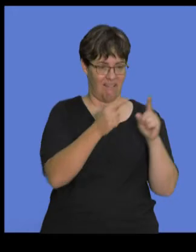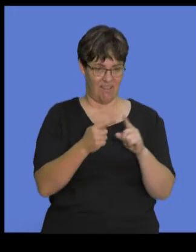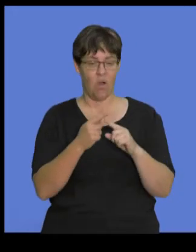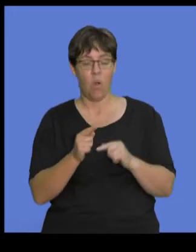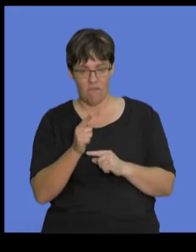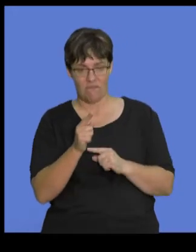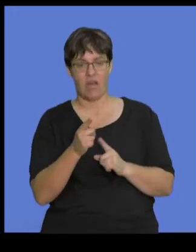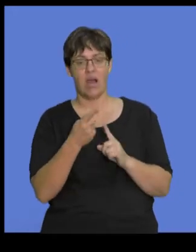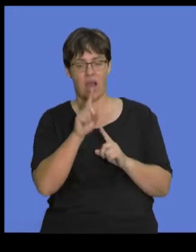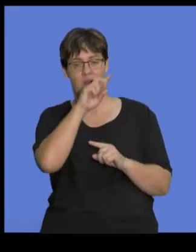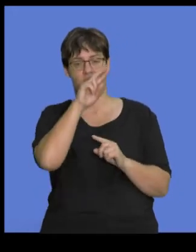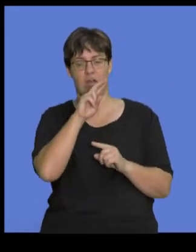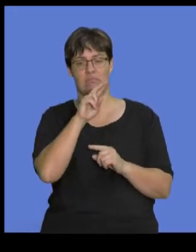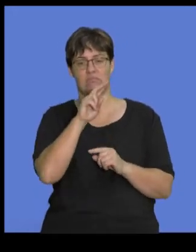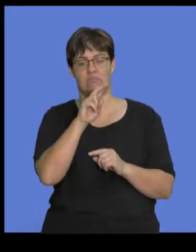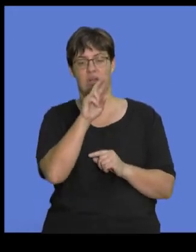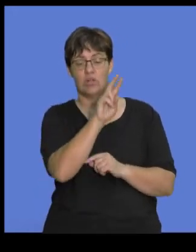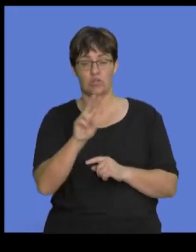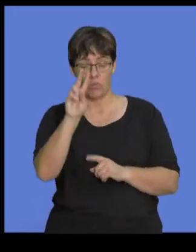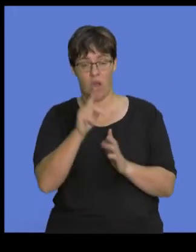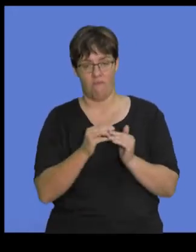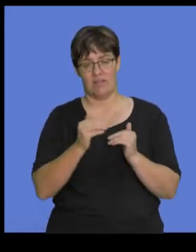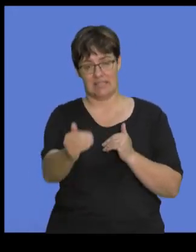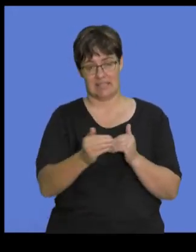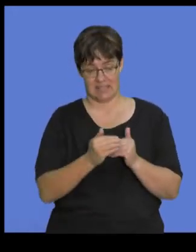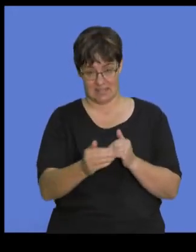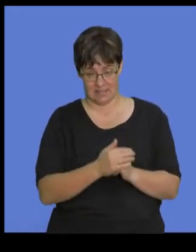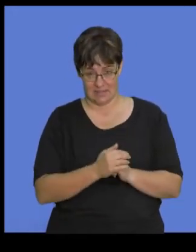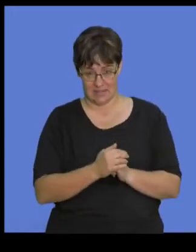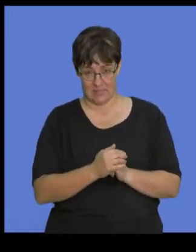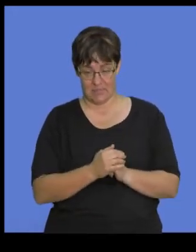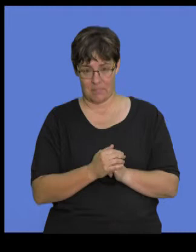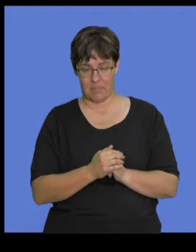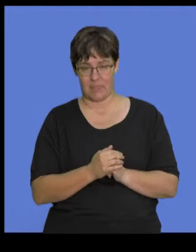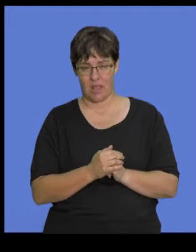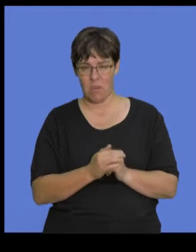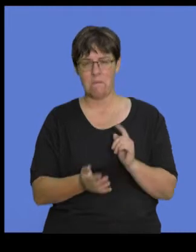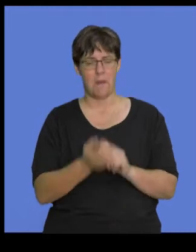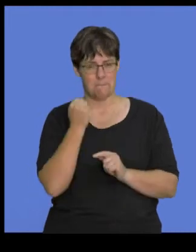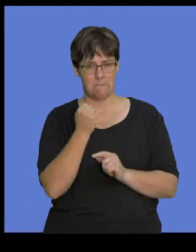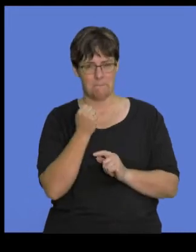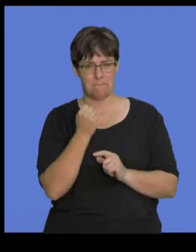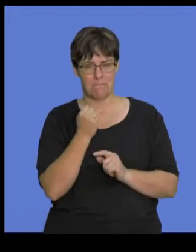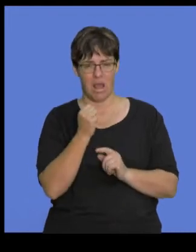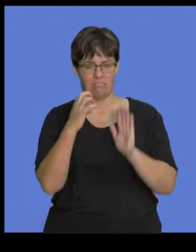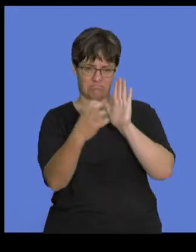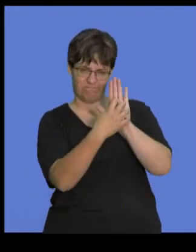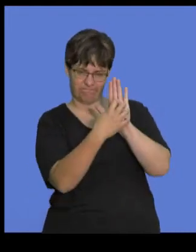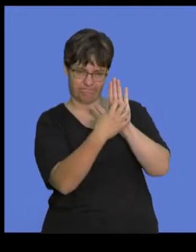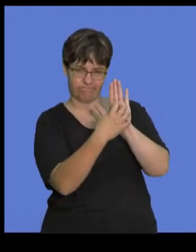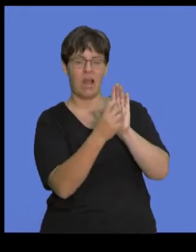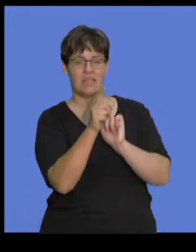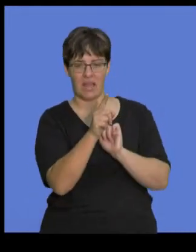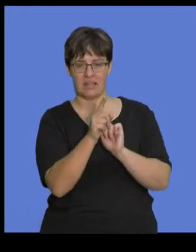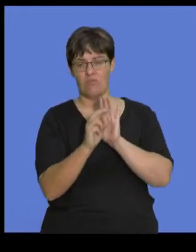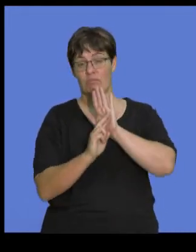the reciprocal of the square of the distance. So we'll arrive at trying to sketch a graph that represents